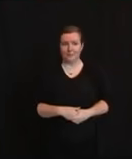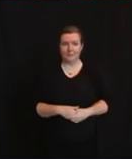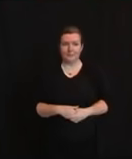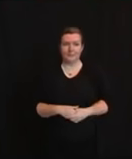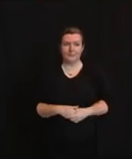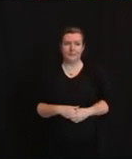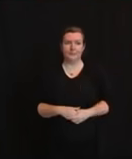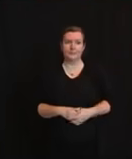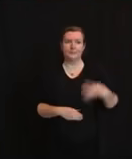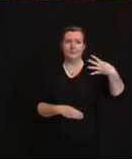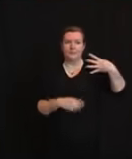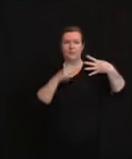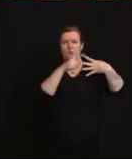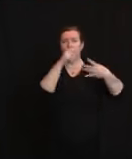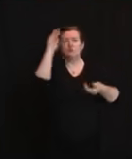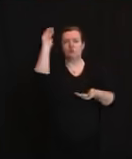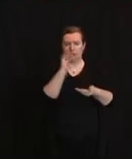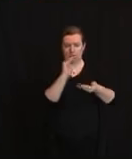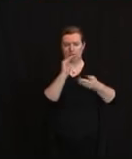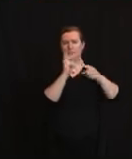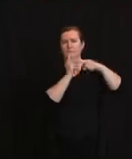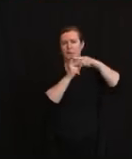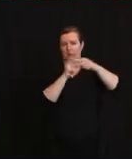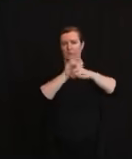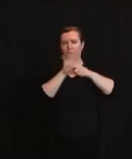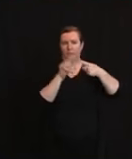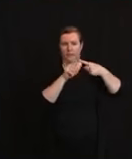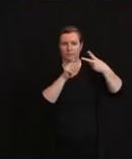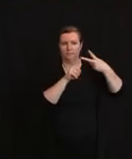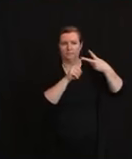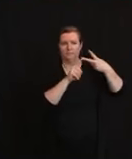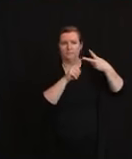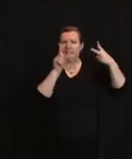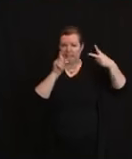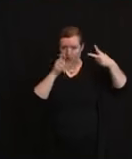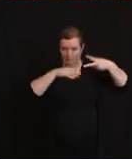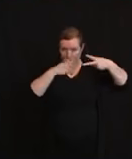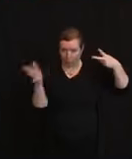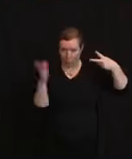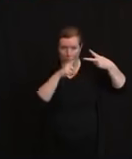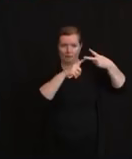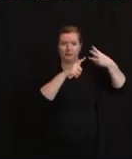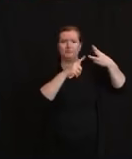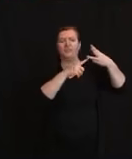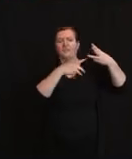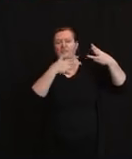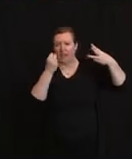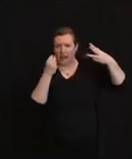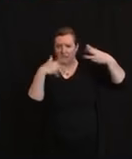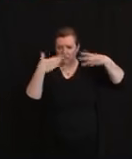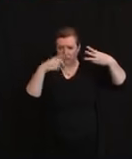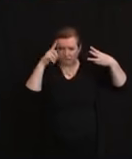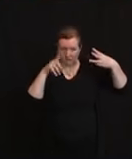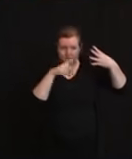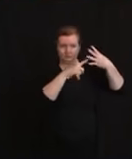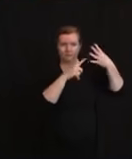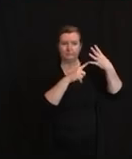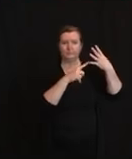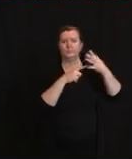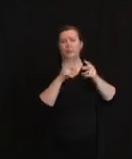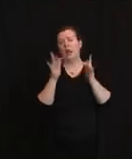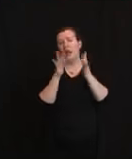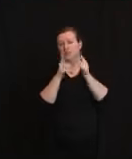cases, testing in place that's scaled and rapid turnaround, contact tracing, combination of boots on the ground